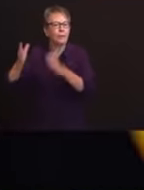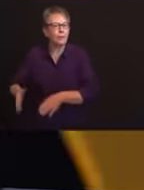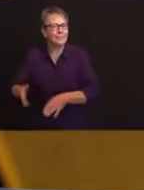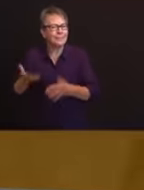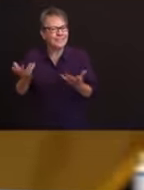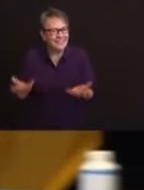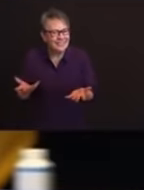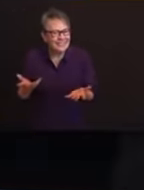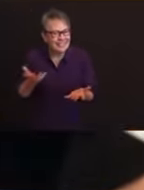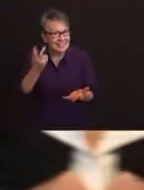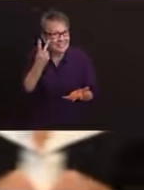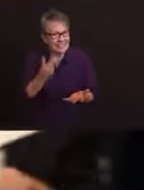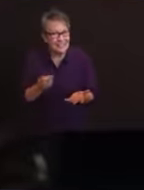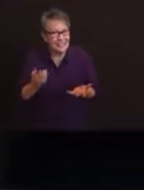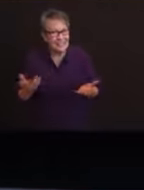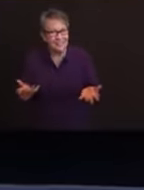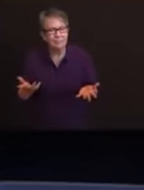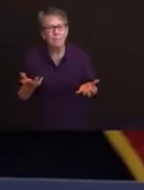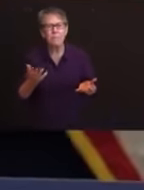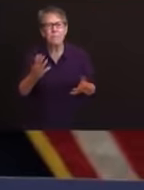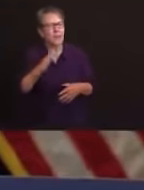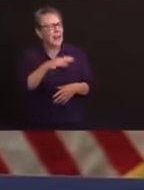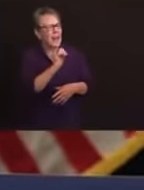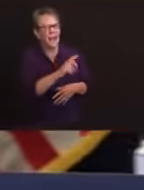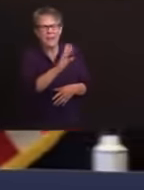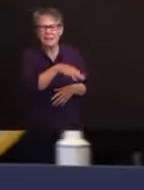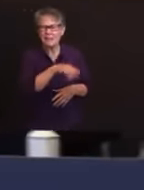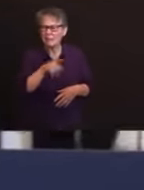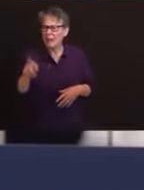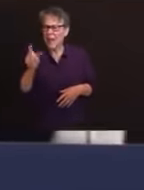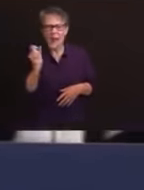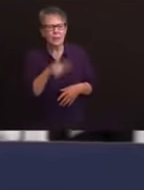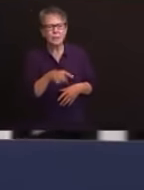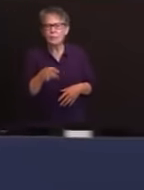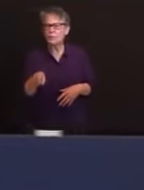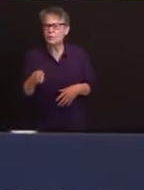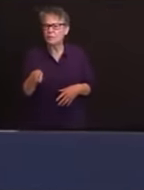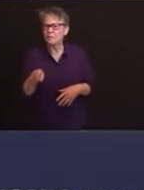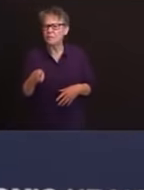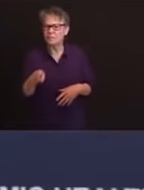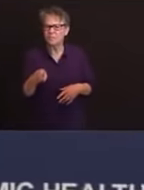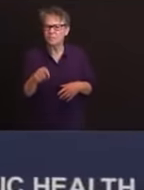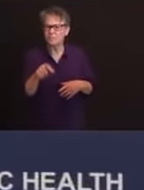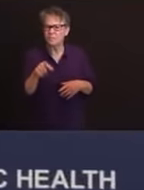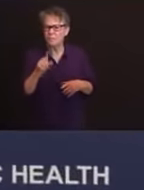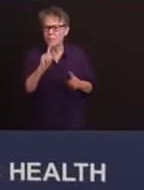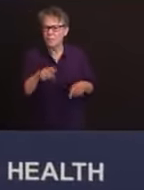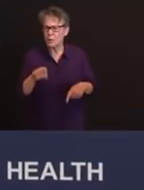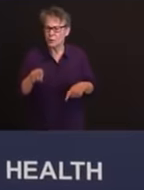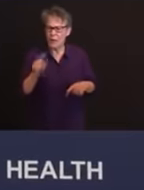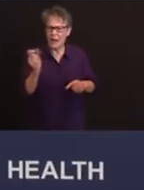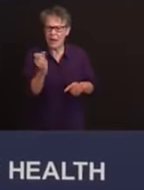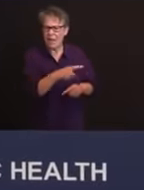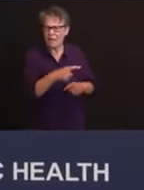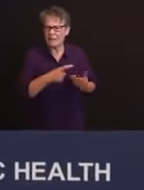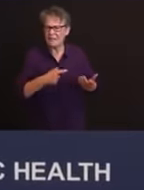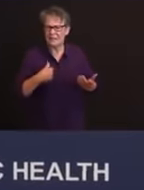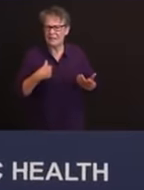we also don't know, one of Dave's questions was, again, I assume this is also not known,